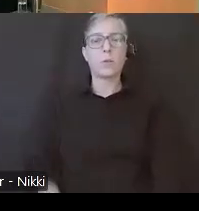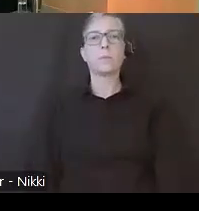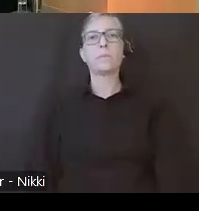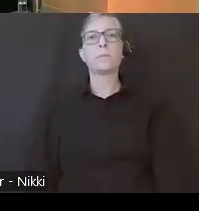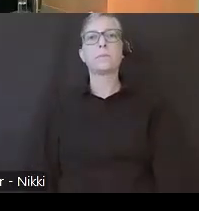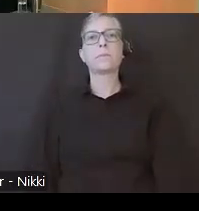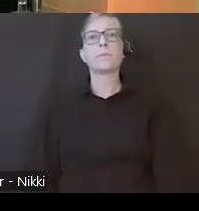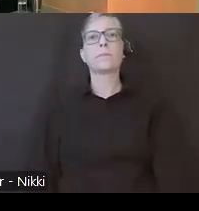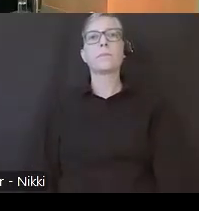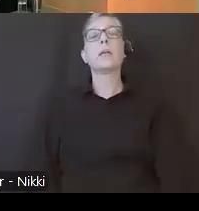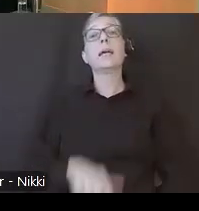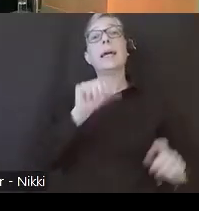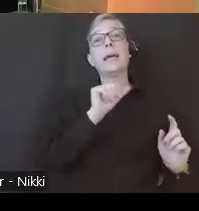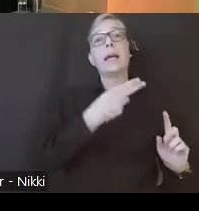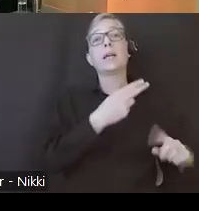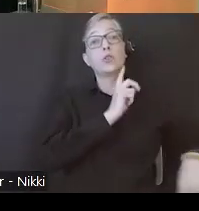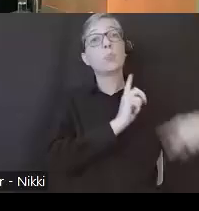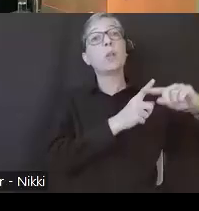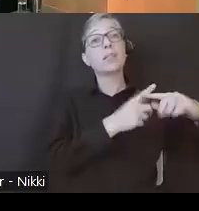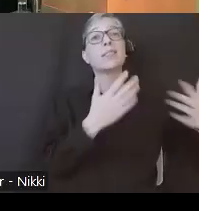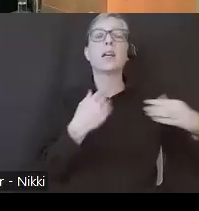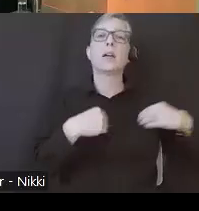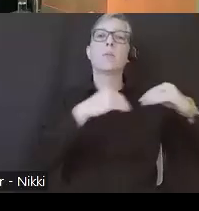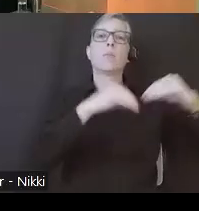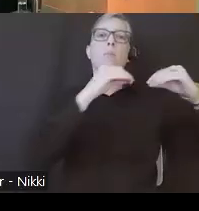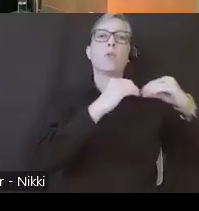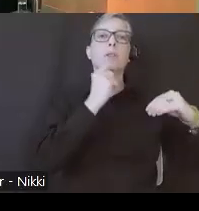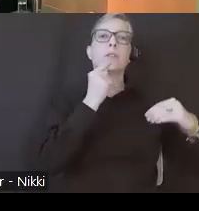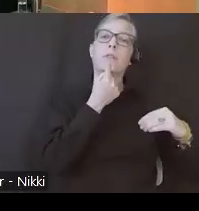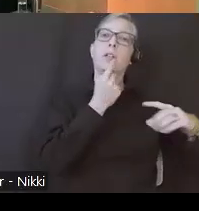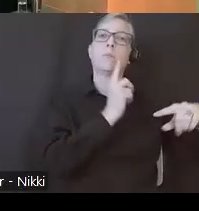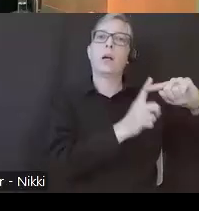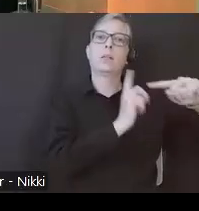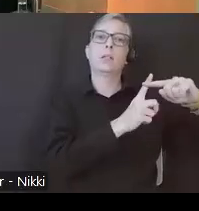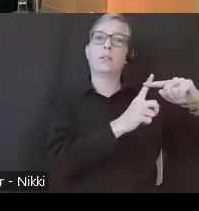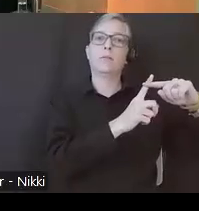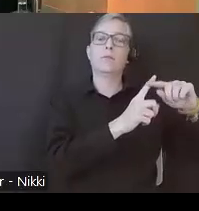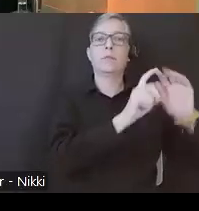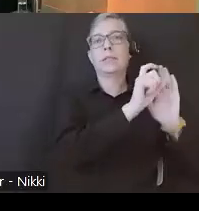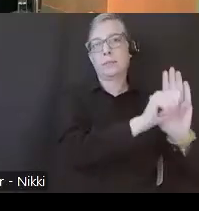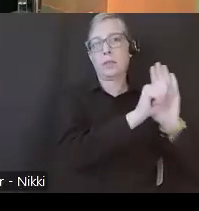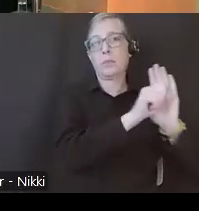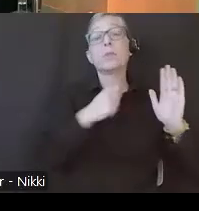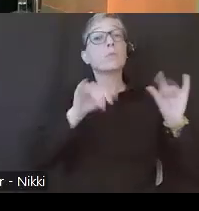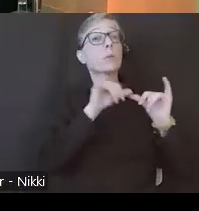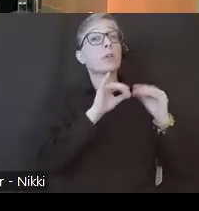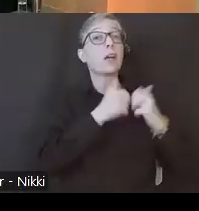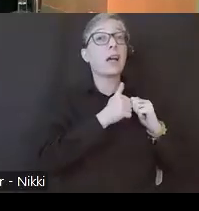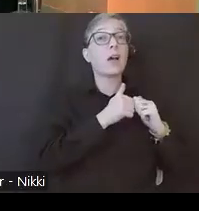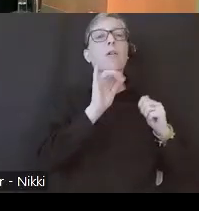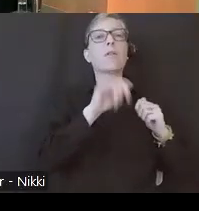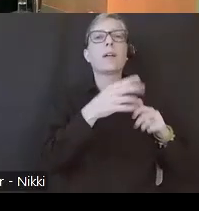had significantly more severe positive symptoms. These symptoms are measured with the Brief Psychiatric Rating Scale,